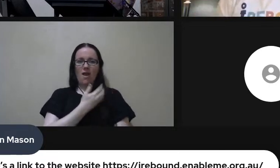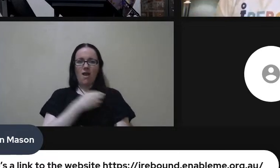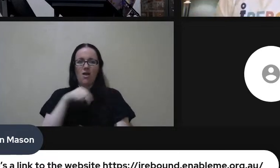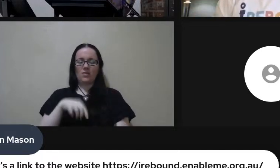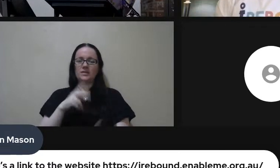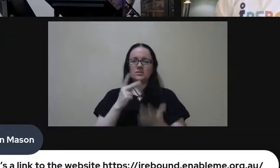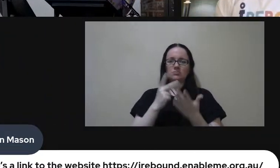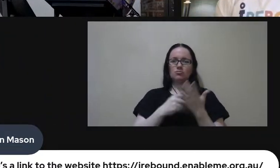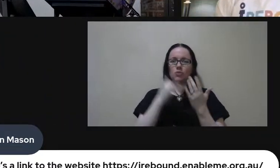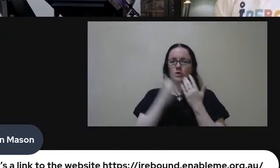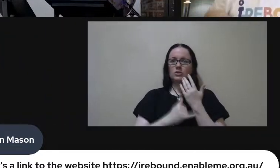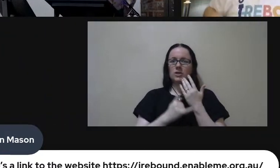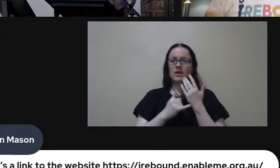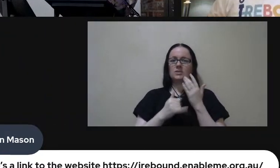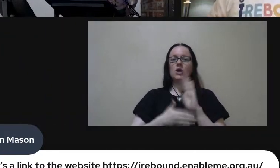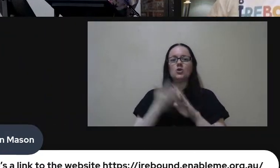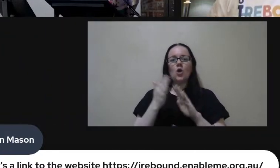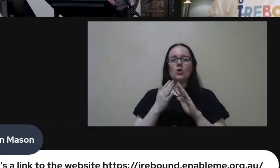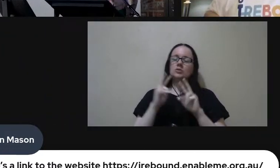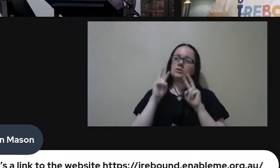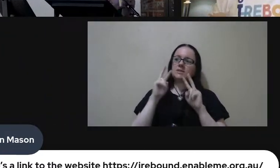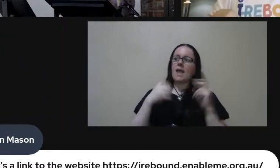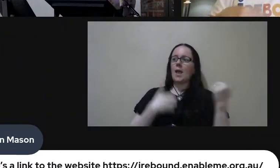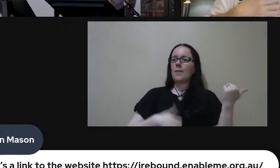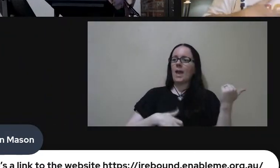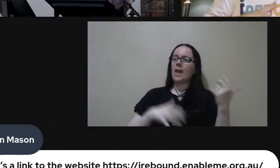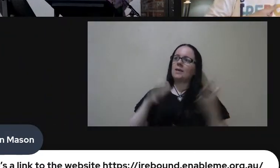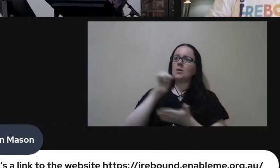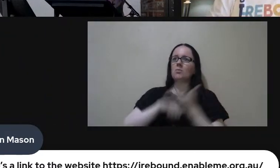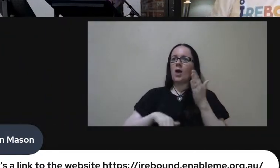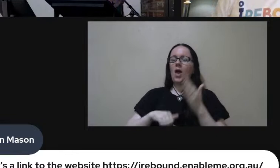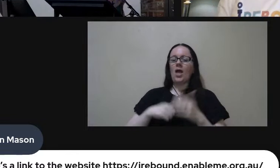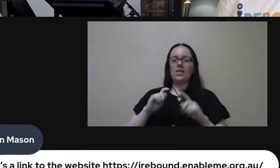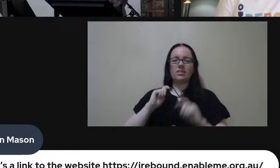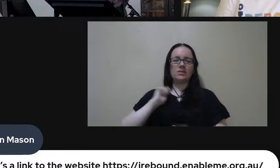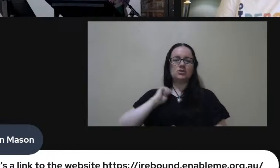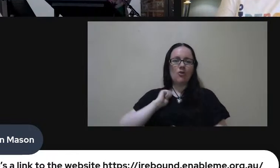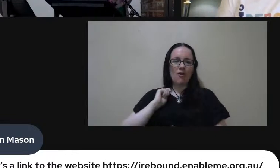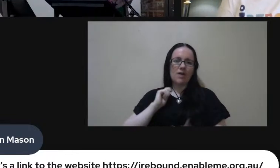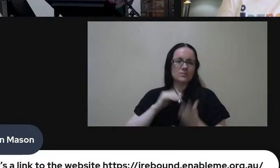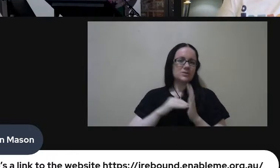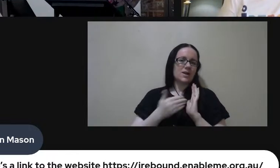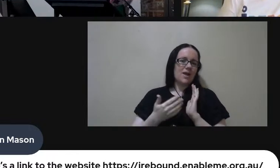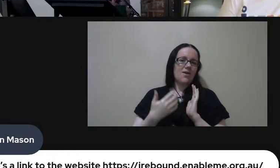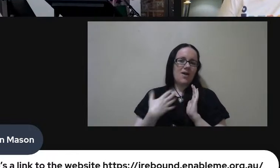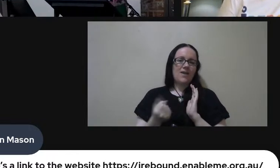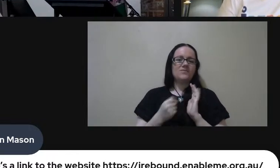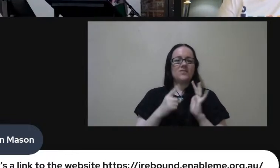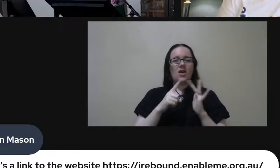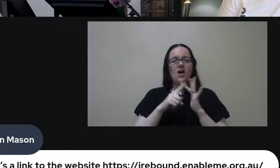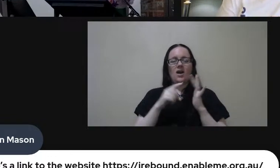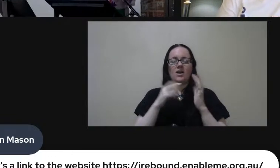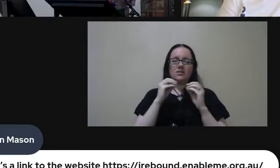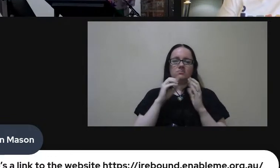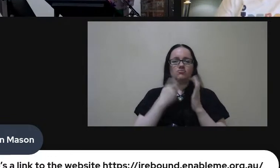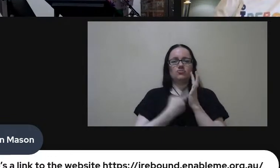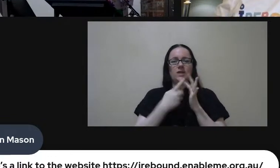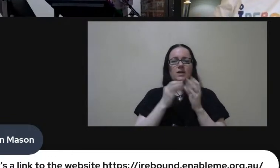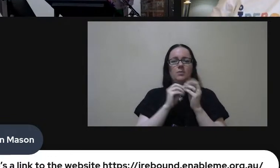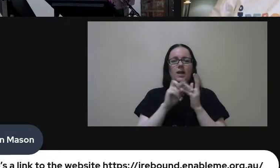to the concert, you get the T-shirt. And so we're very proud of being the iRebound consumer